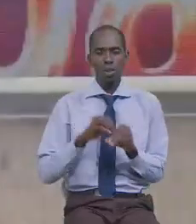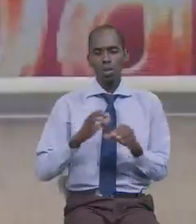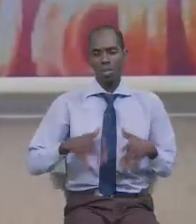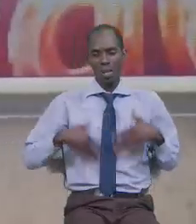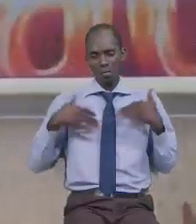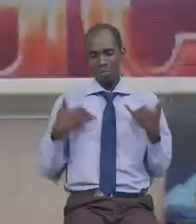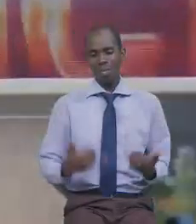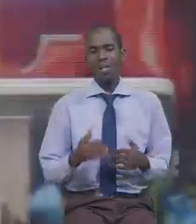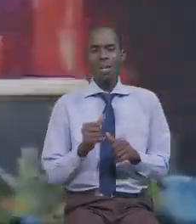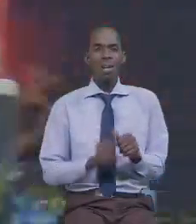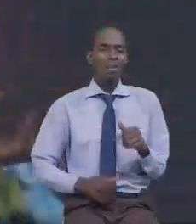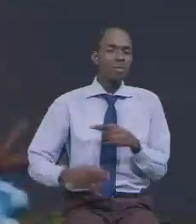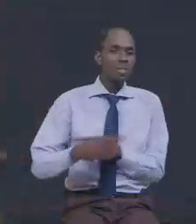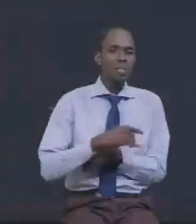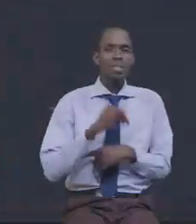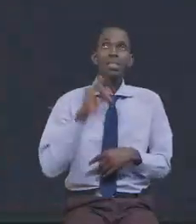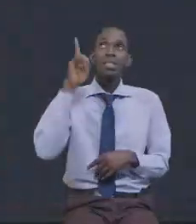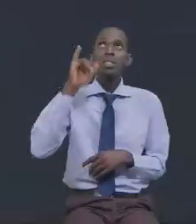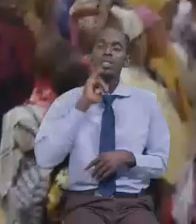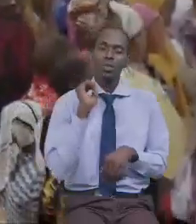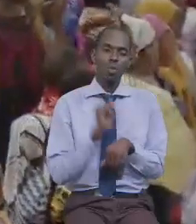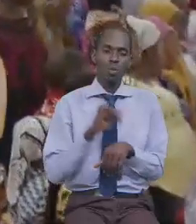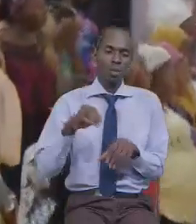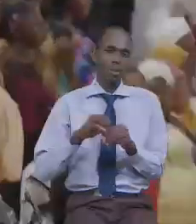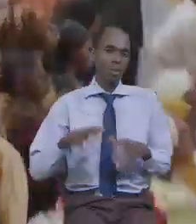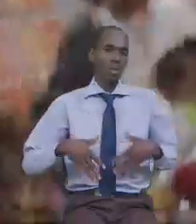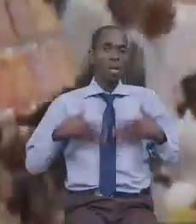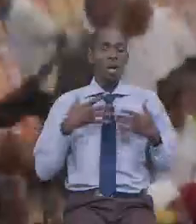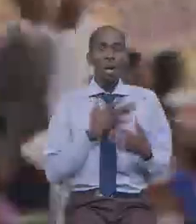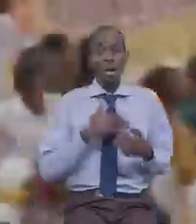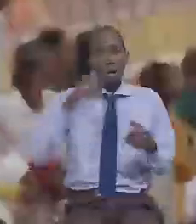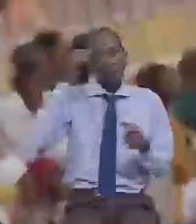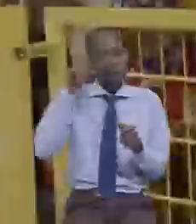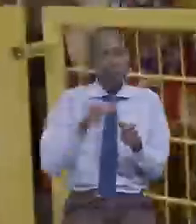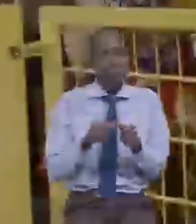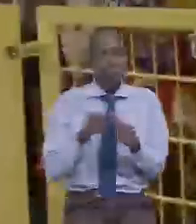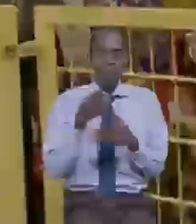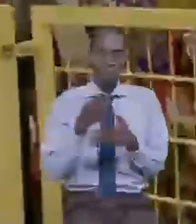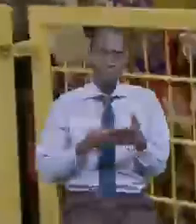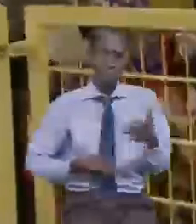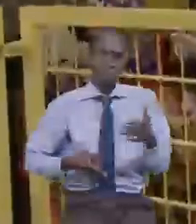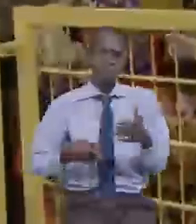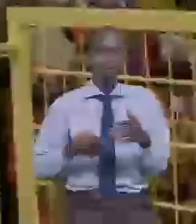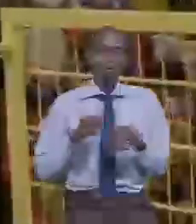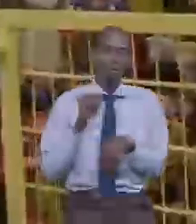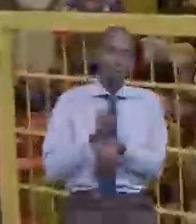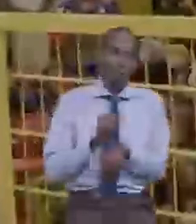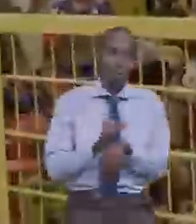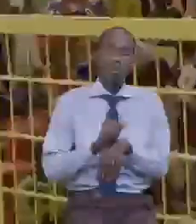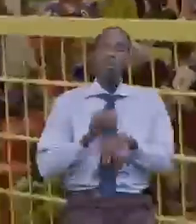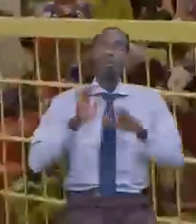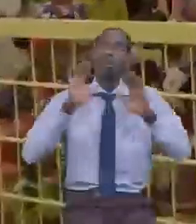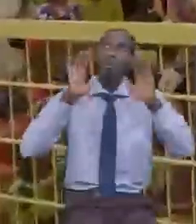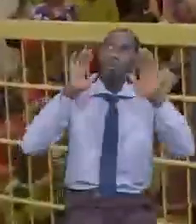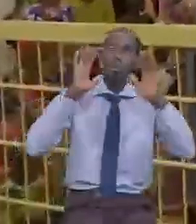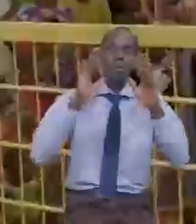is working in your life. And remember what work, wonder he will do through